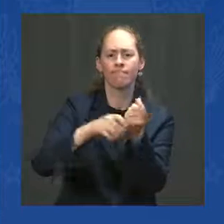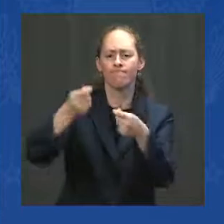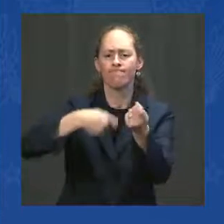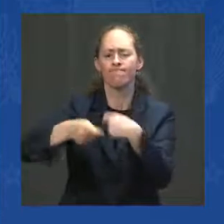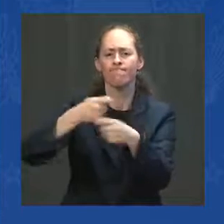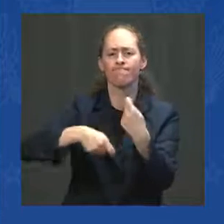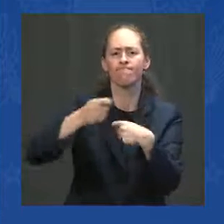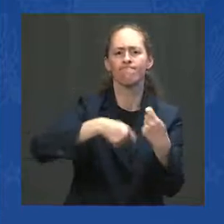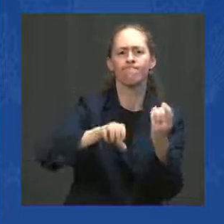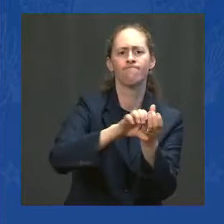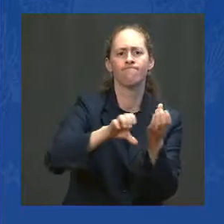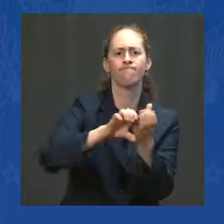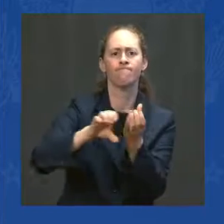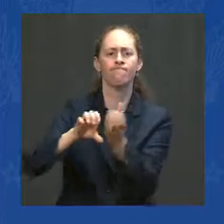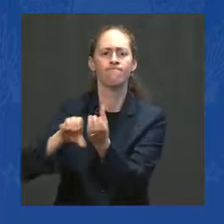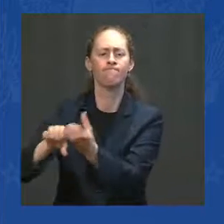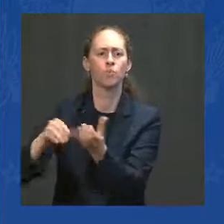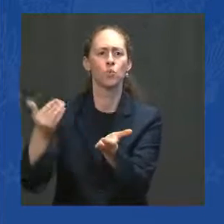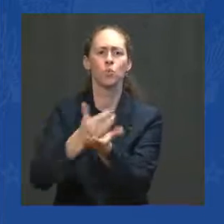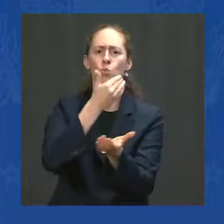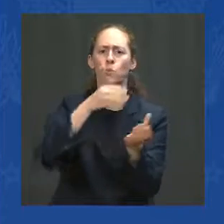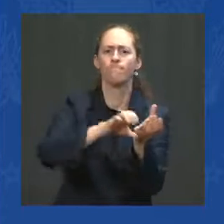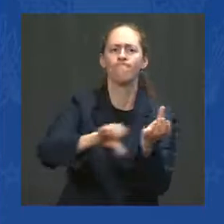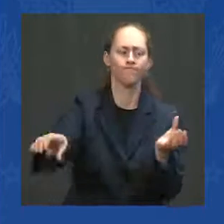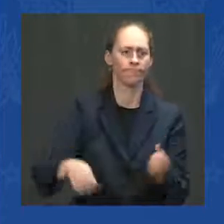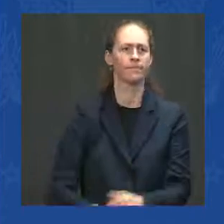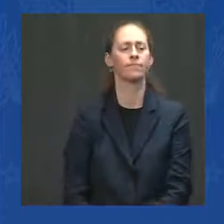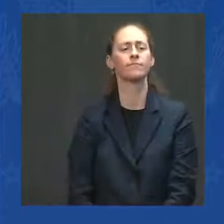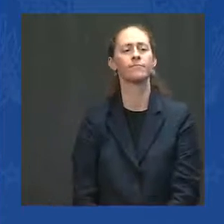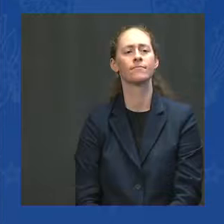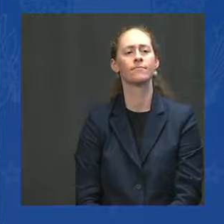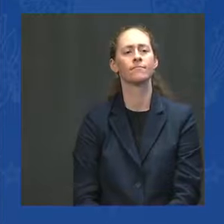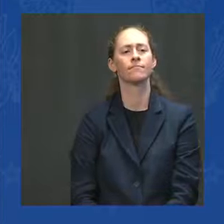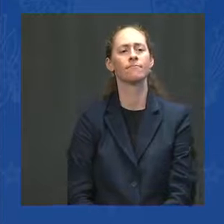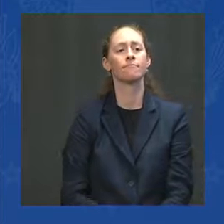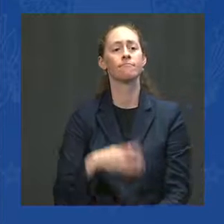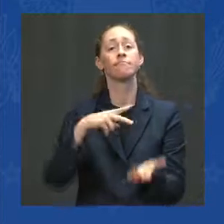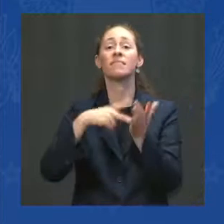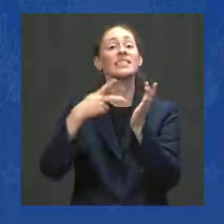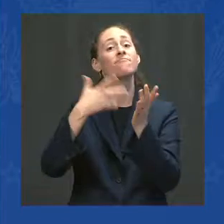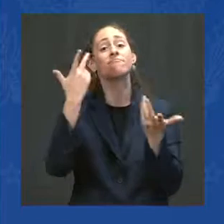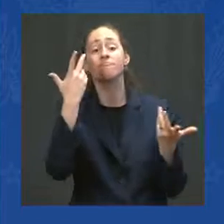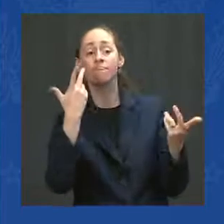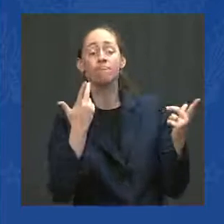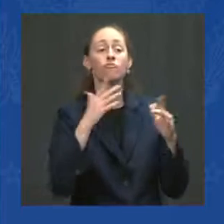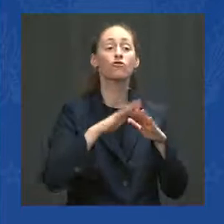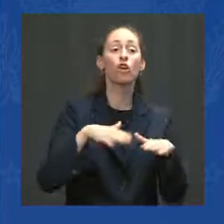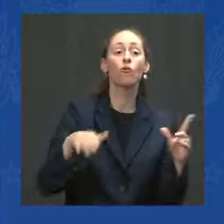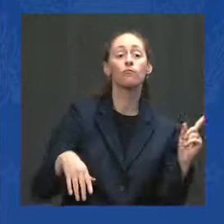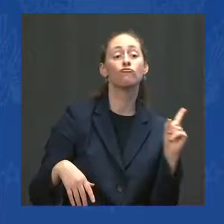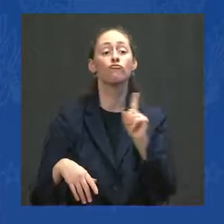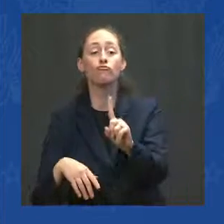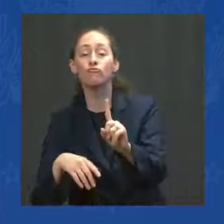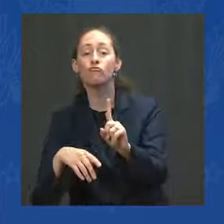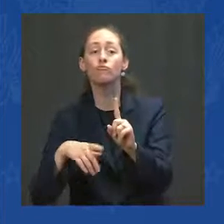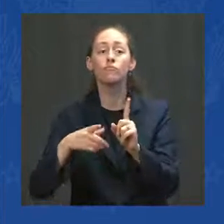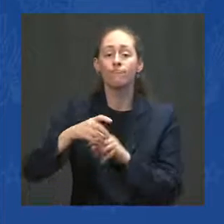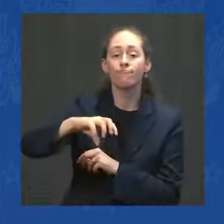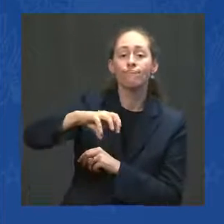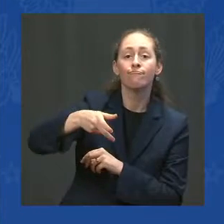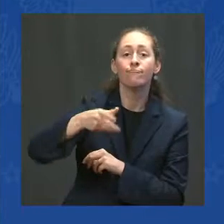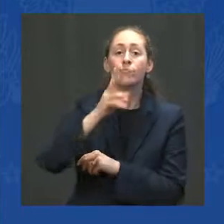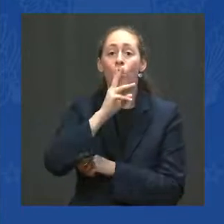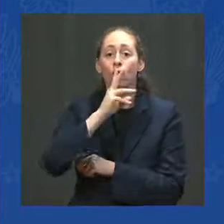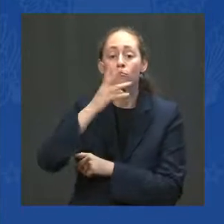every American, can turn on a faucet at home or in school and know they're drinking clean water.